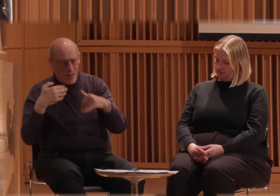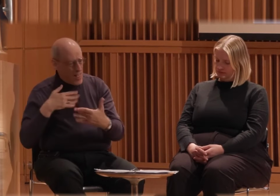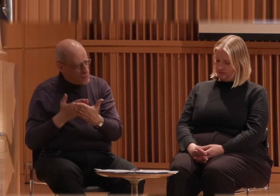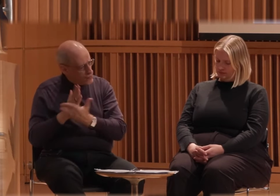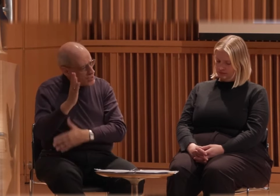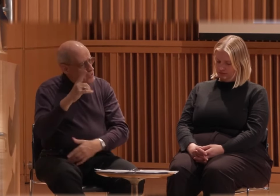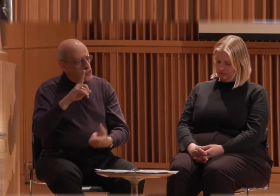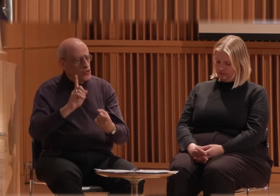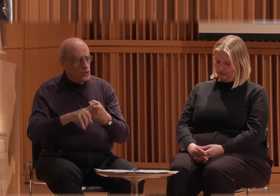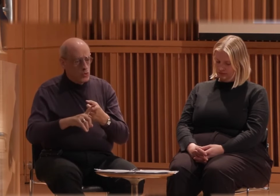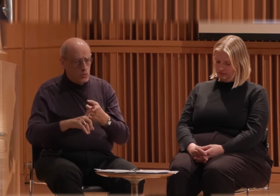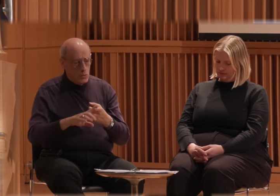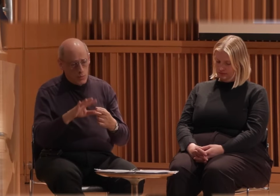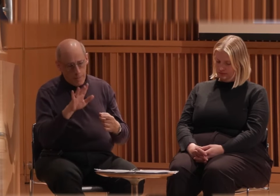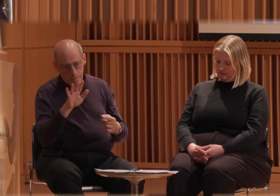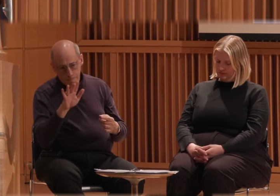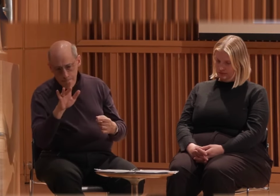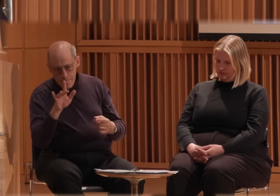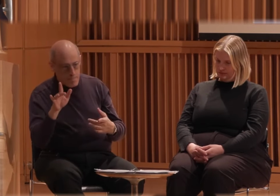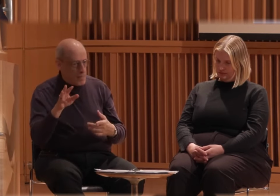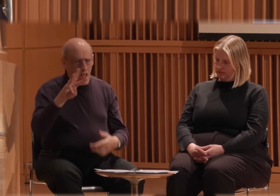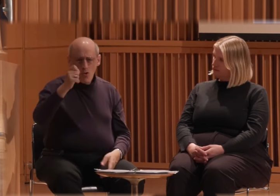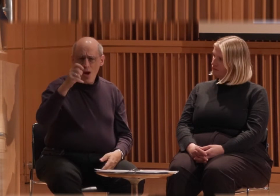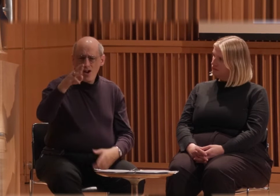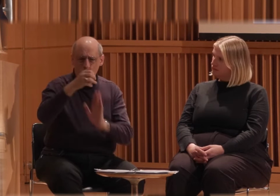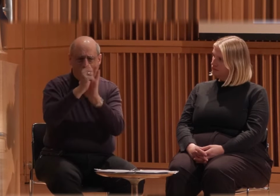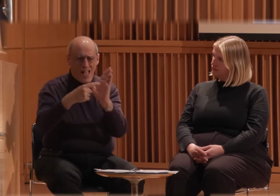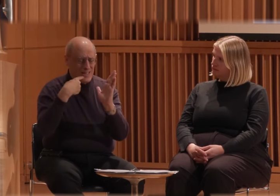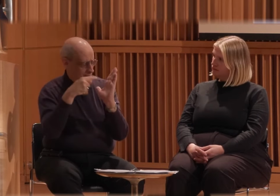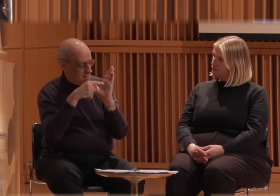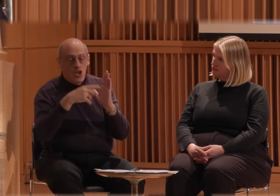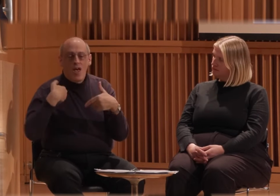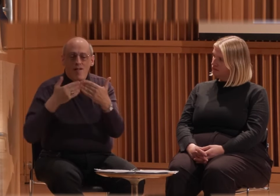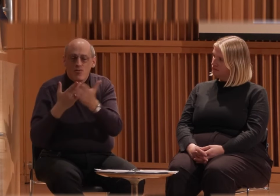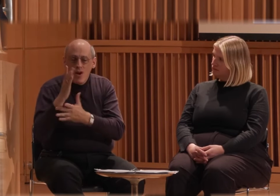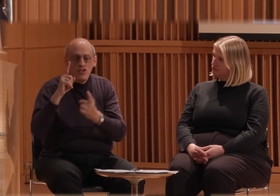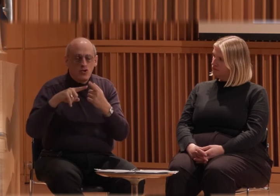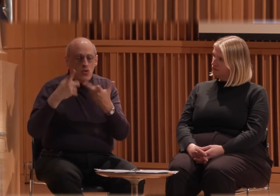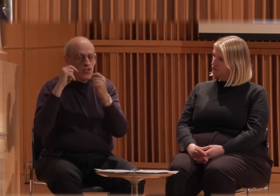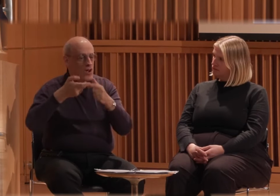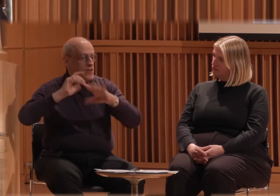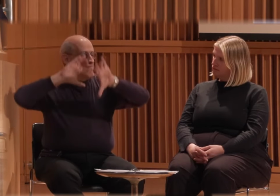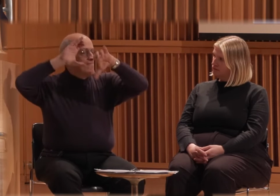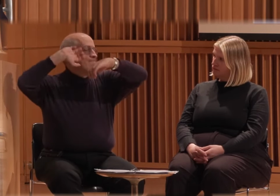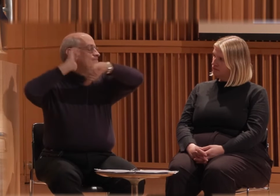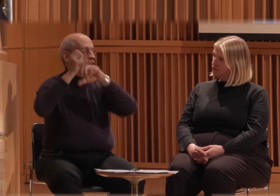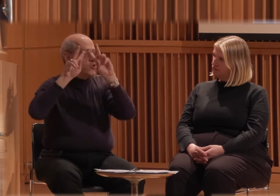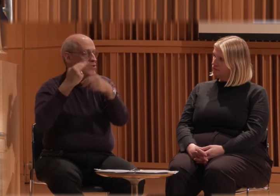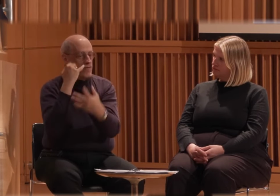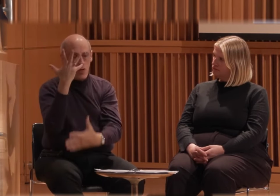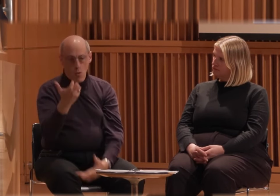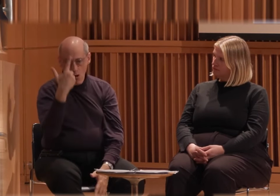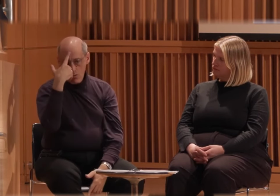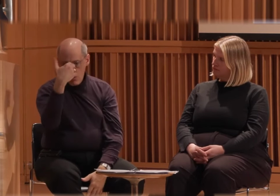to, you know, as the Wagner Act states, they have the right to try to form a union if they want to